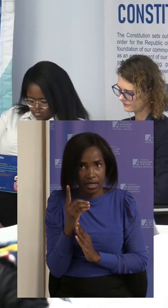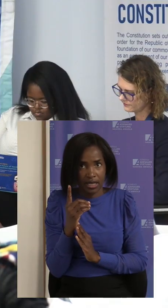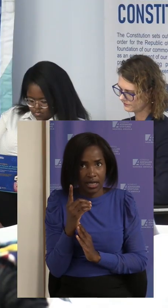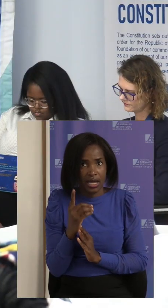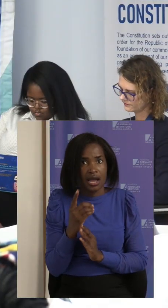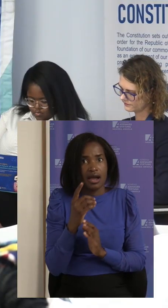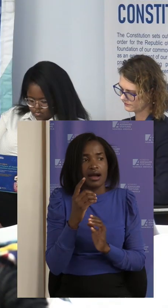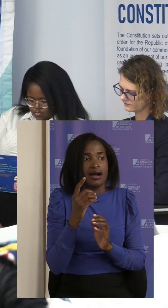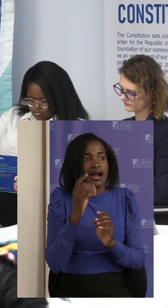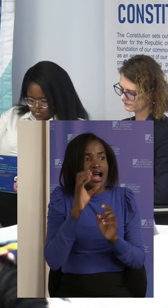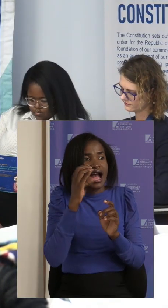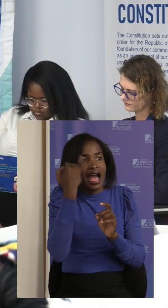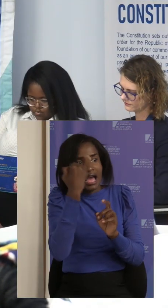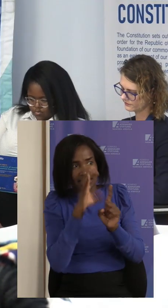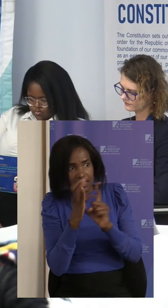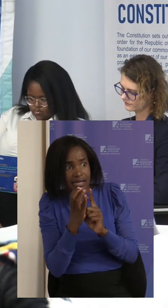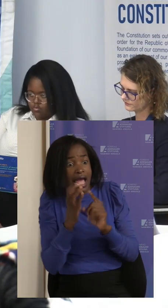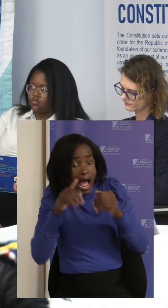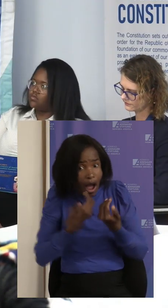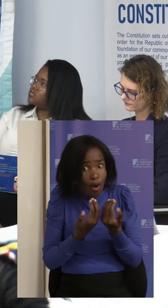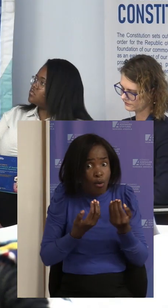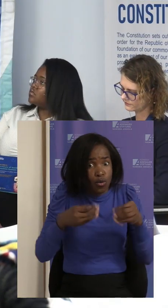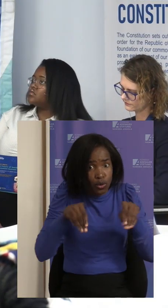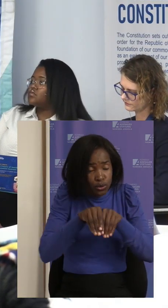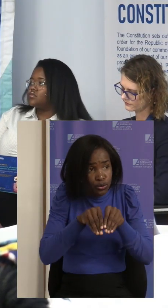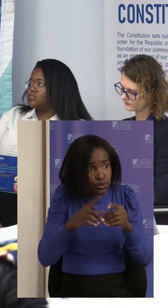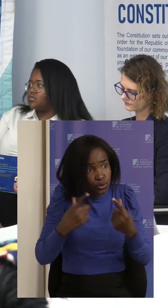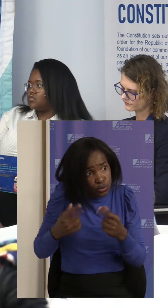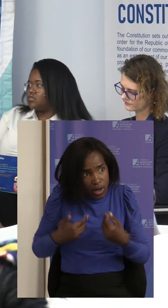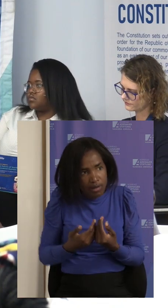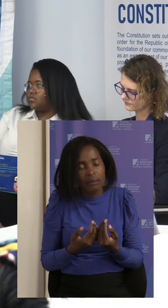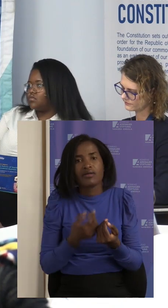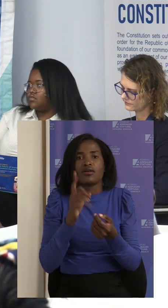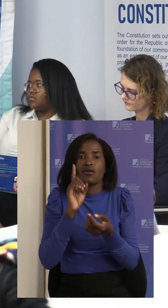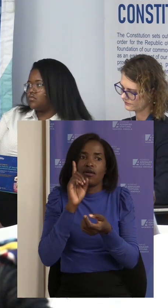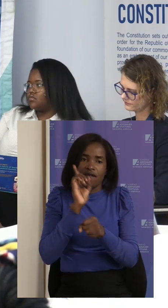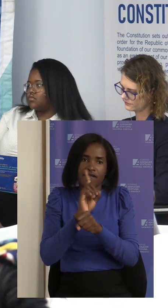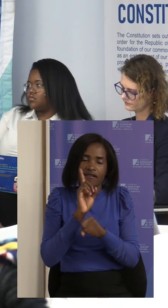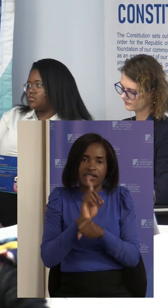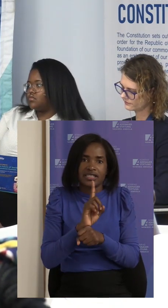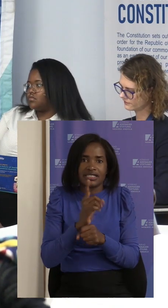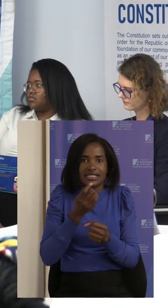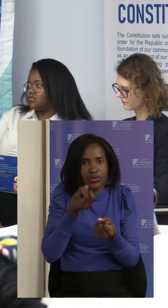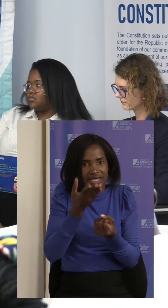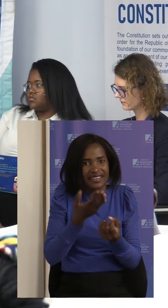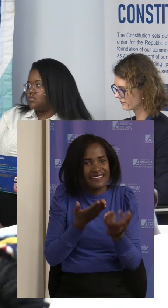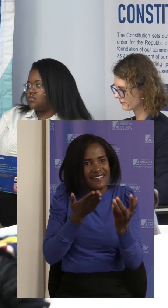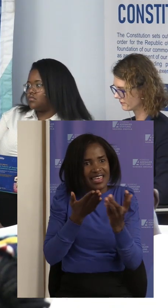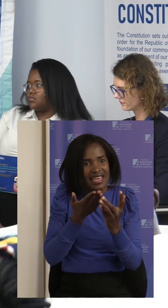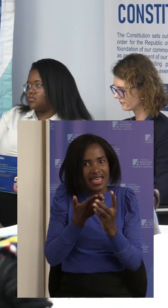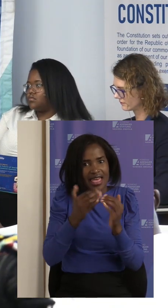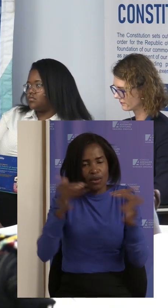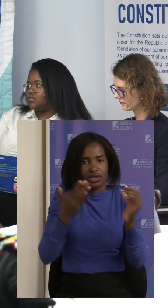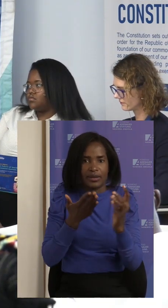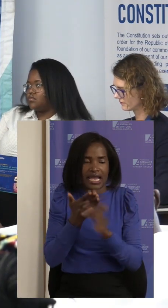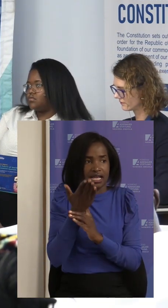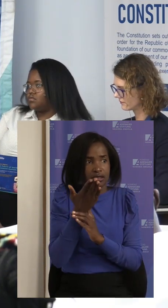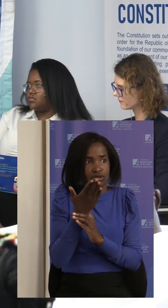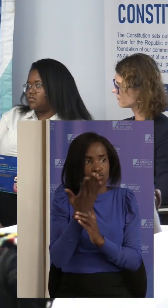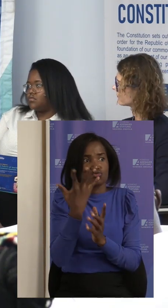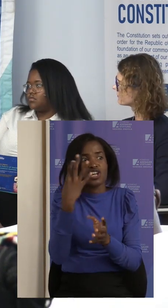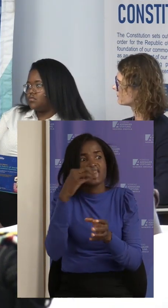and culture. But how do we do it? We commit to give equitable access to